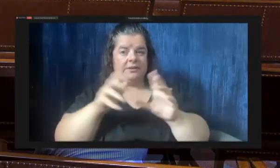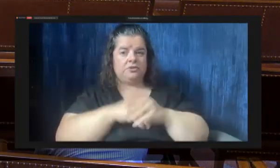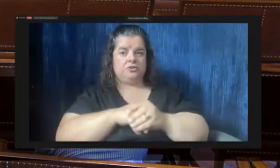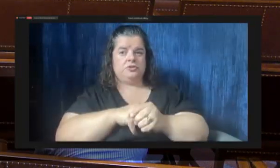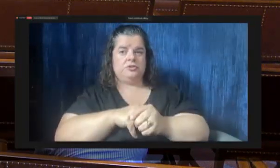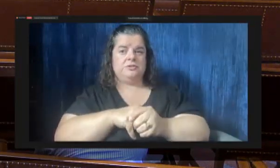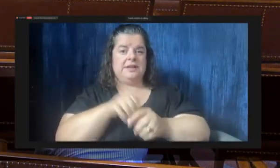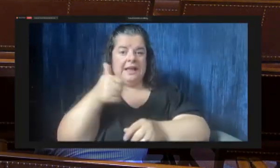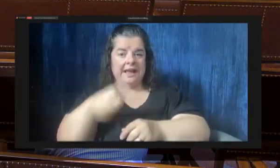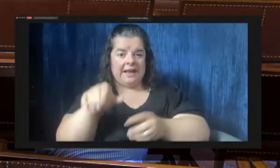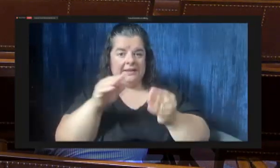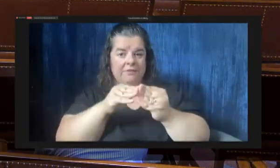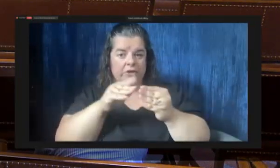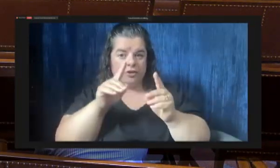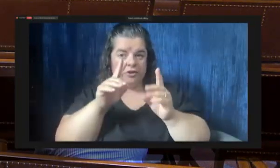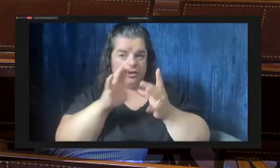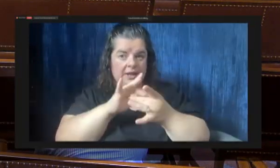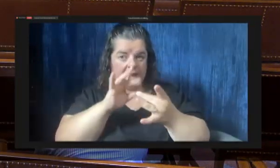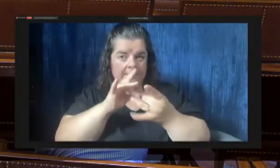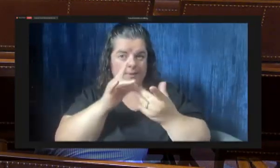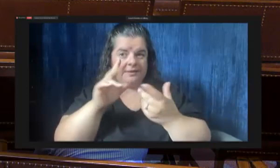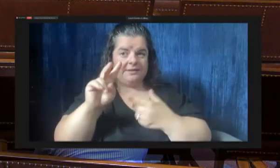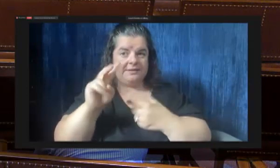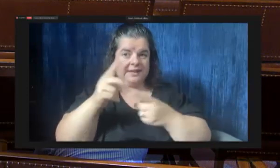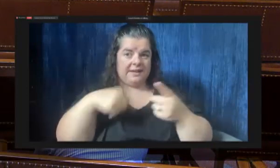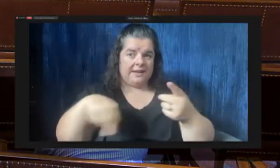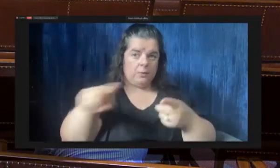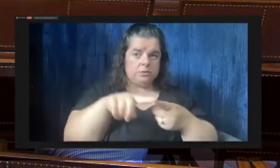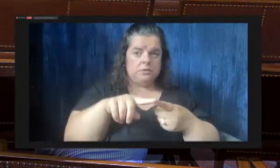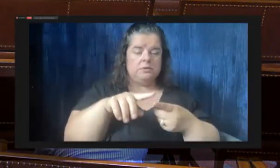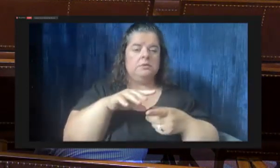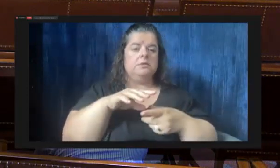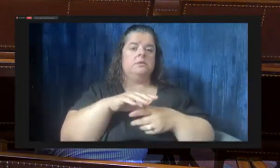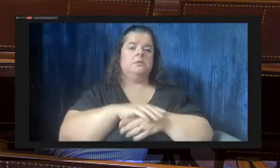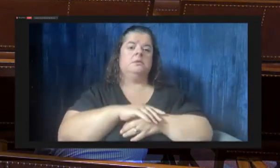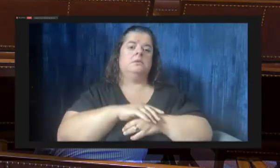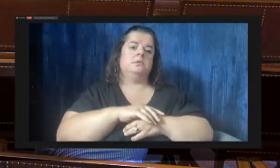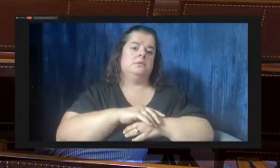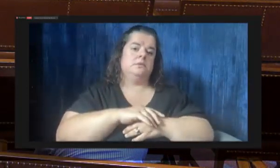the amendment? Second round, Councilwoman Warwick. Yes, this is first round.